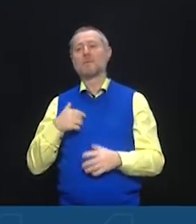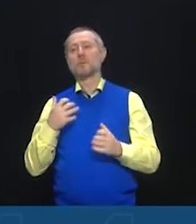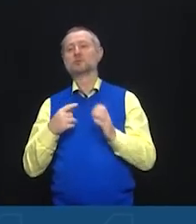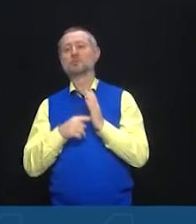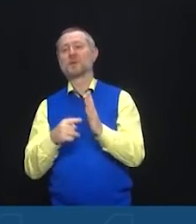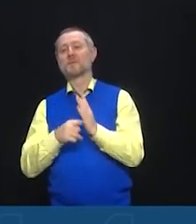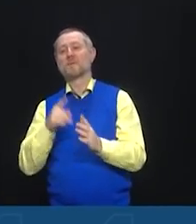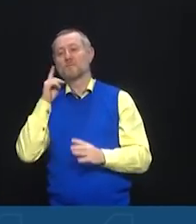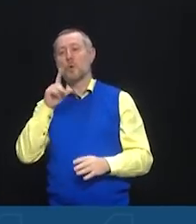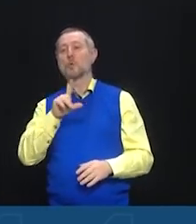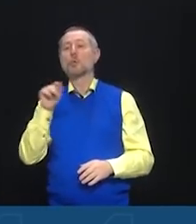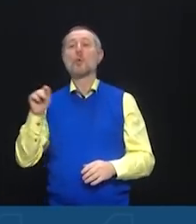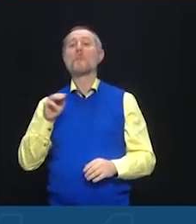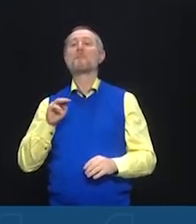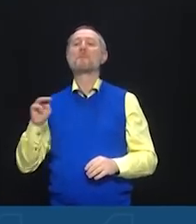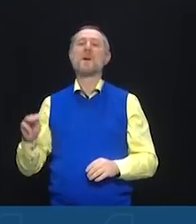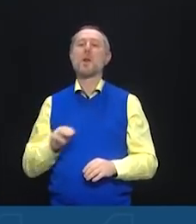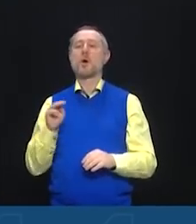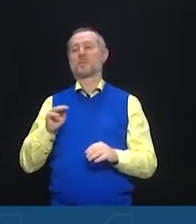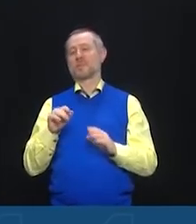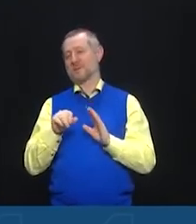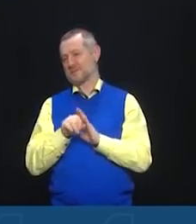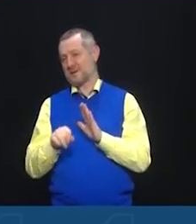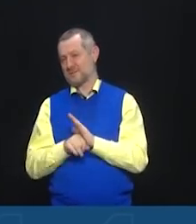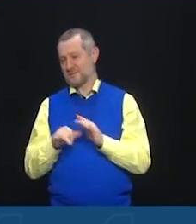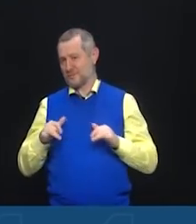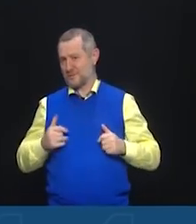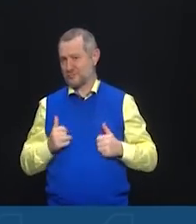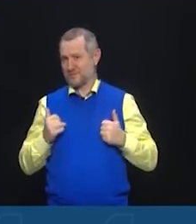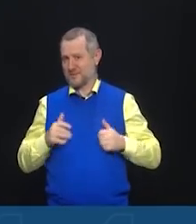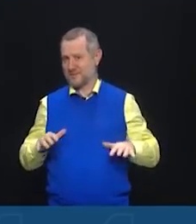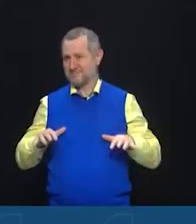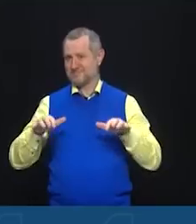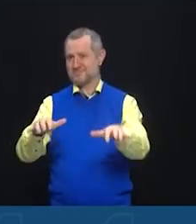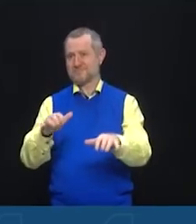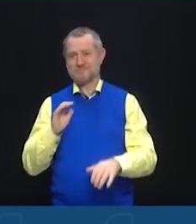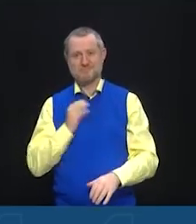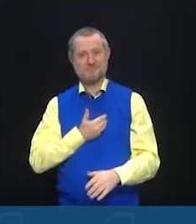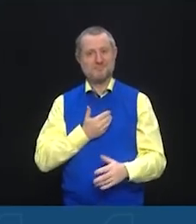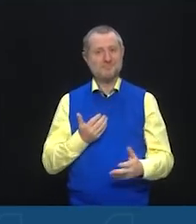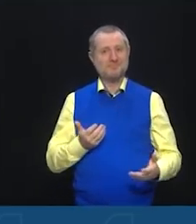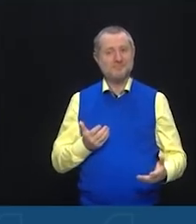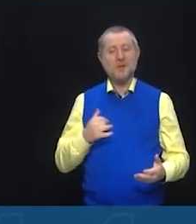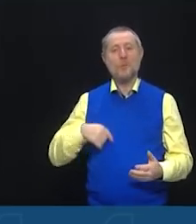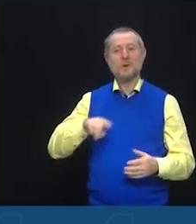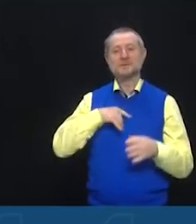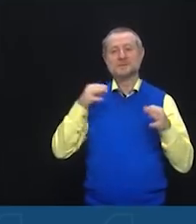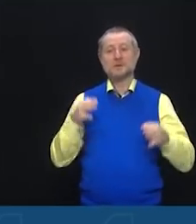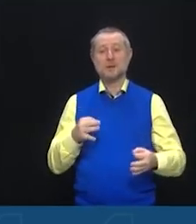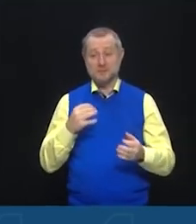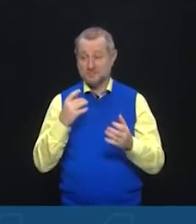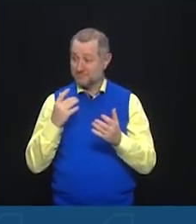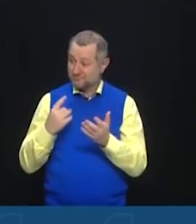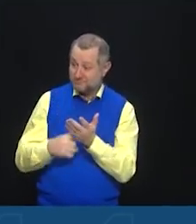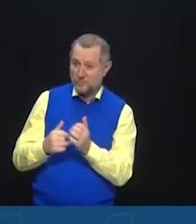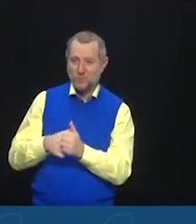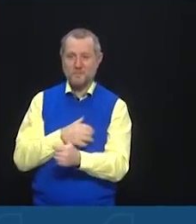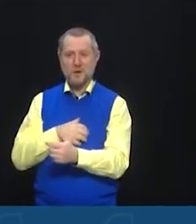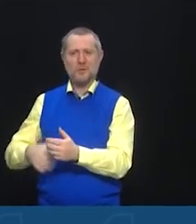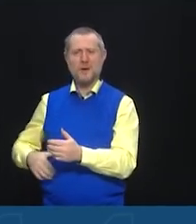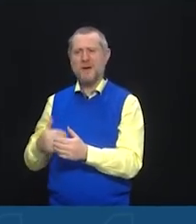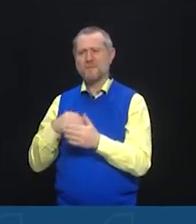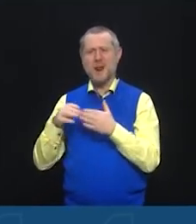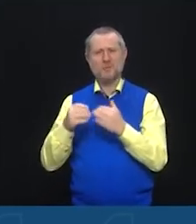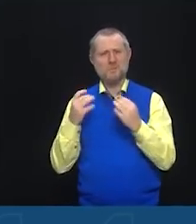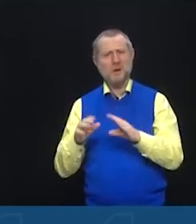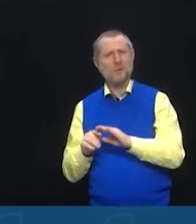of the state of New York, and this is the position we're taking here. But certainly in consultation with the mayor, I spoke to many leaders across the state to